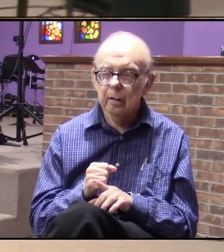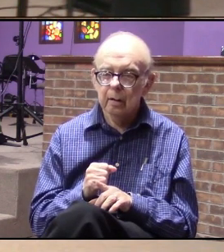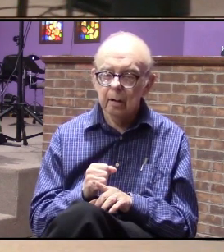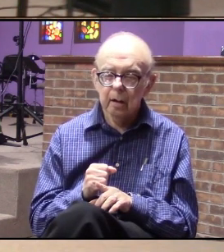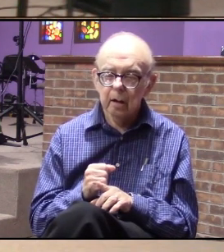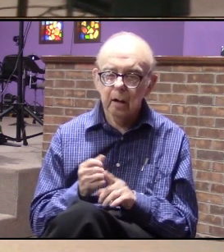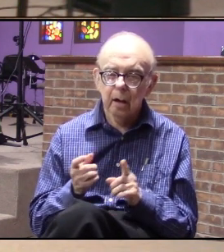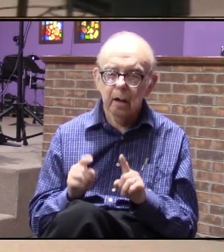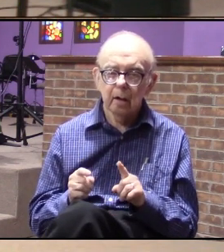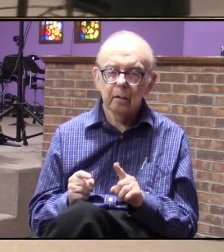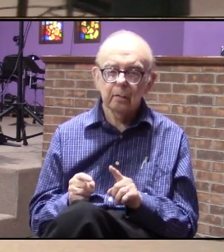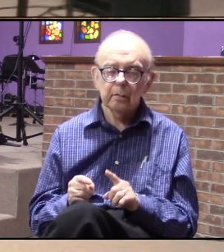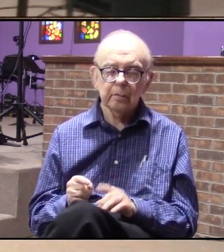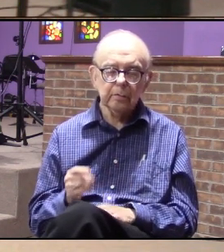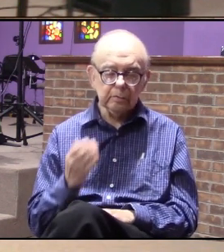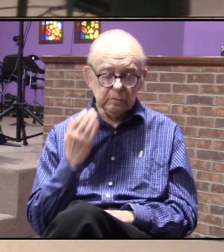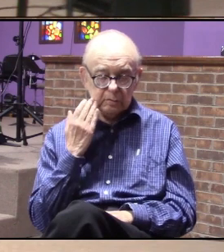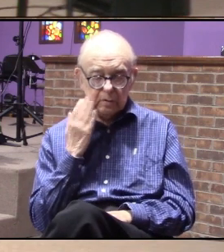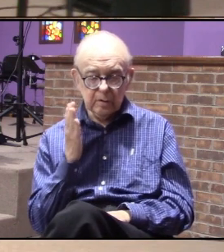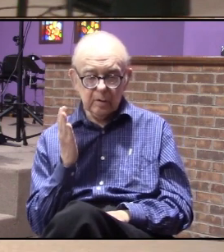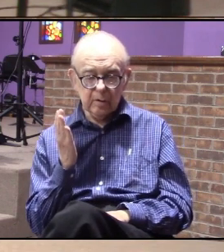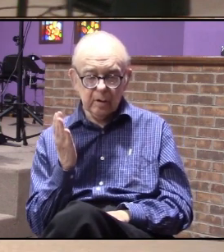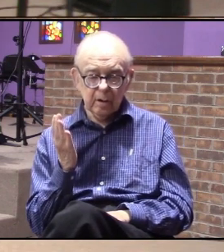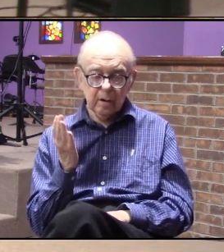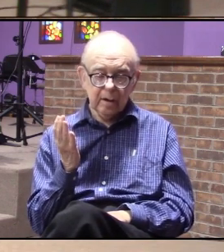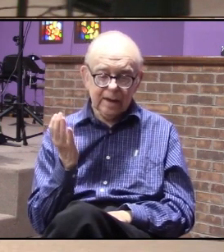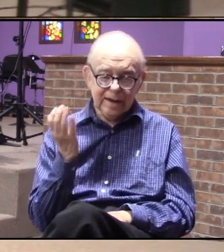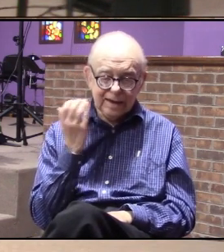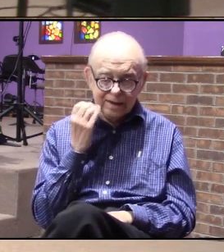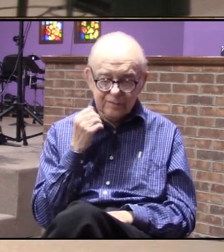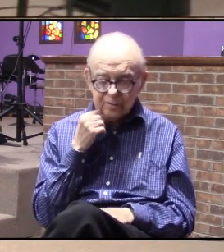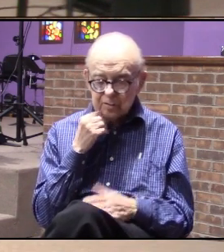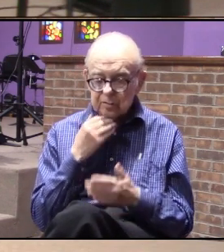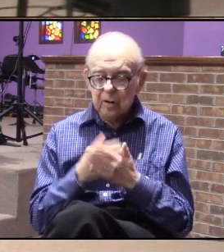when you don't even know if your daughter's going to live.